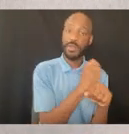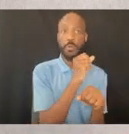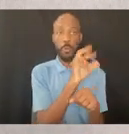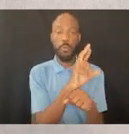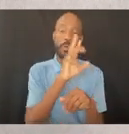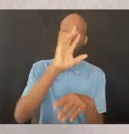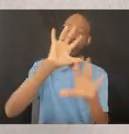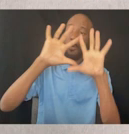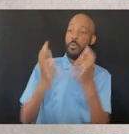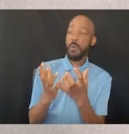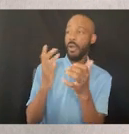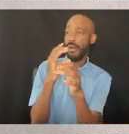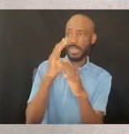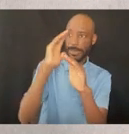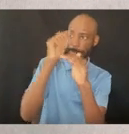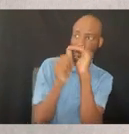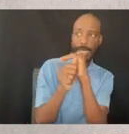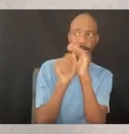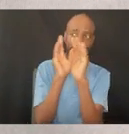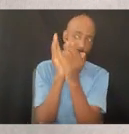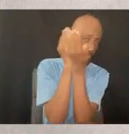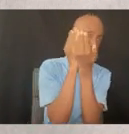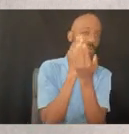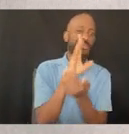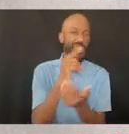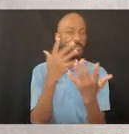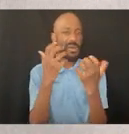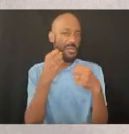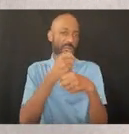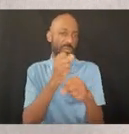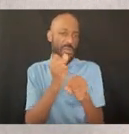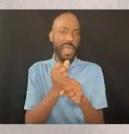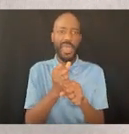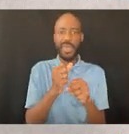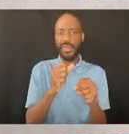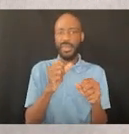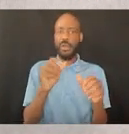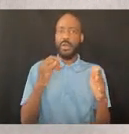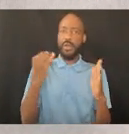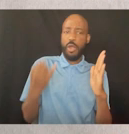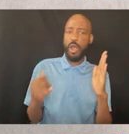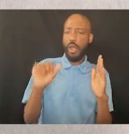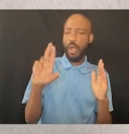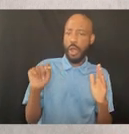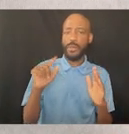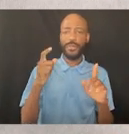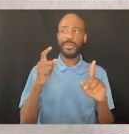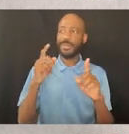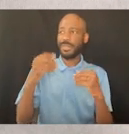world, but I wanted to make a statement piece which was inspired by different cultures and looked opulent and surreal.